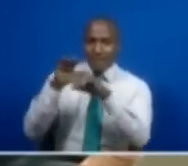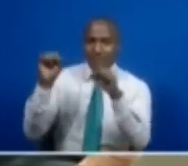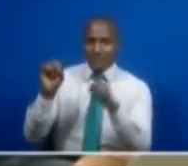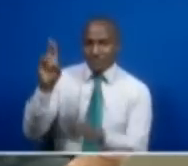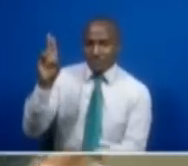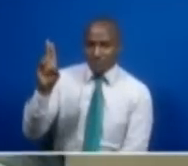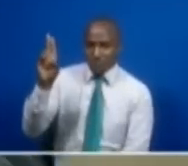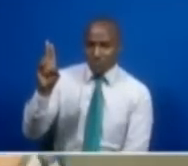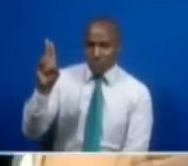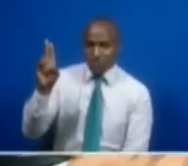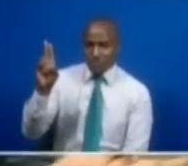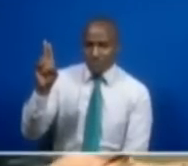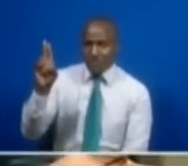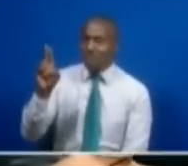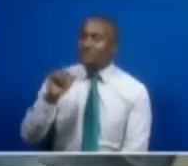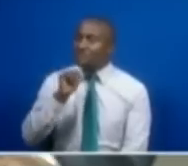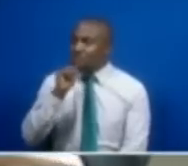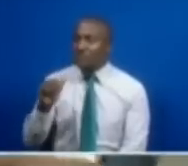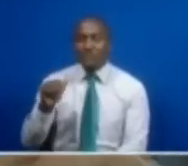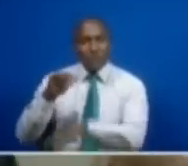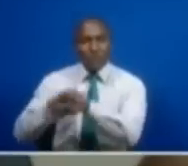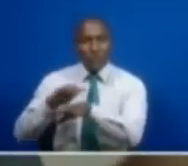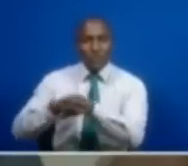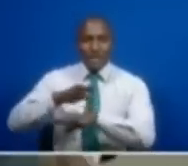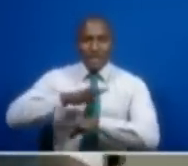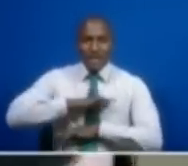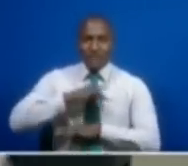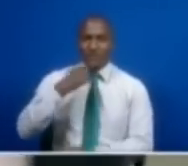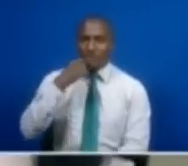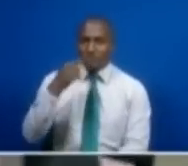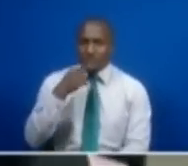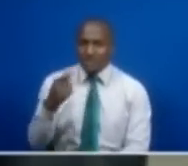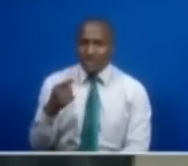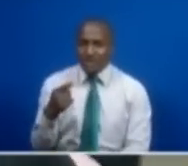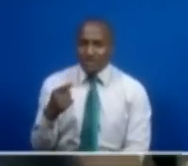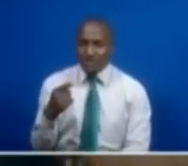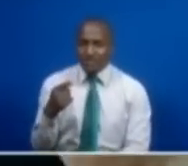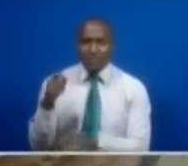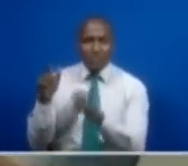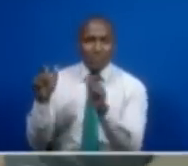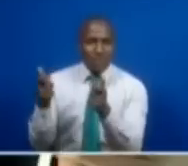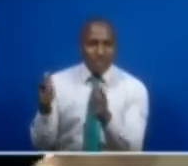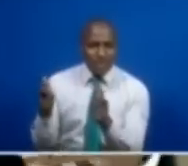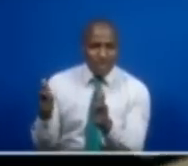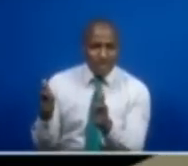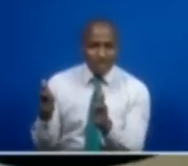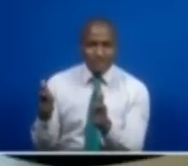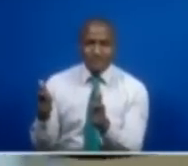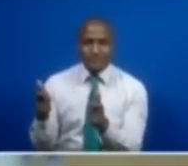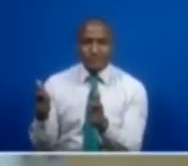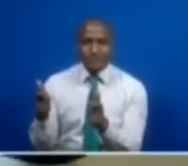Kenyatta. It's not good enough to say that the media,